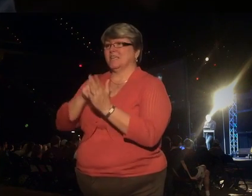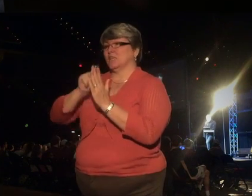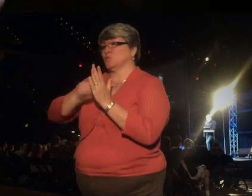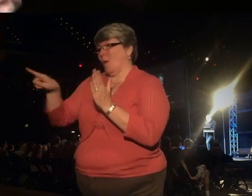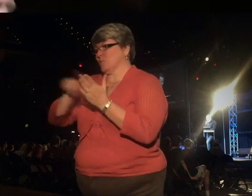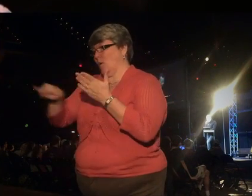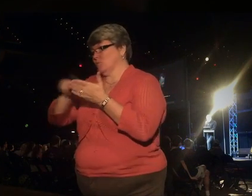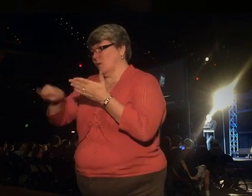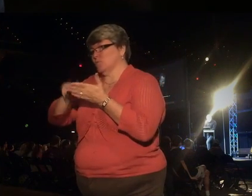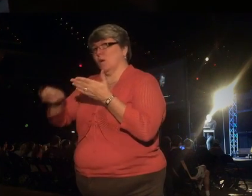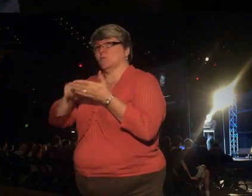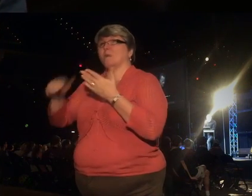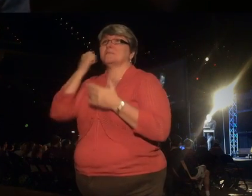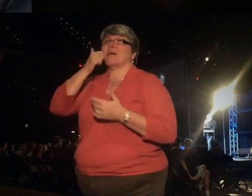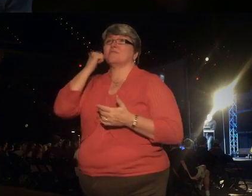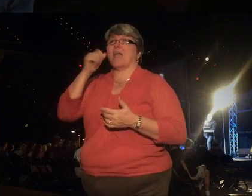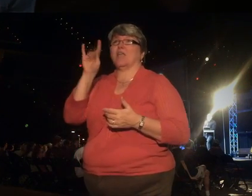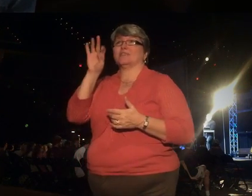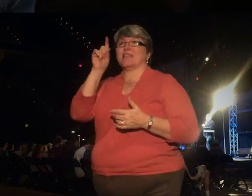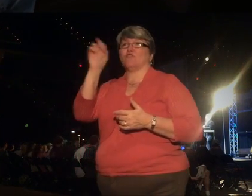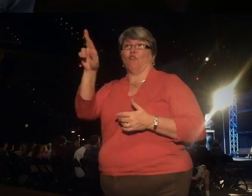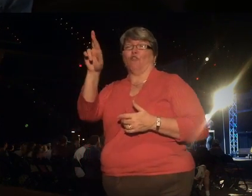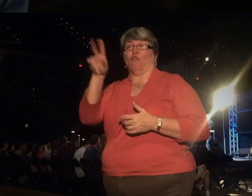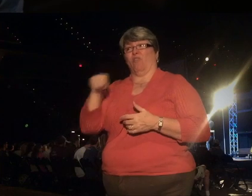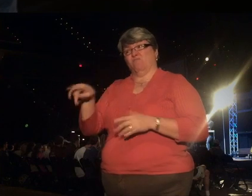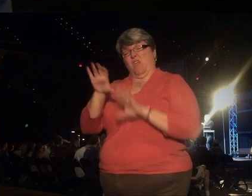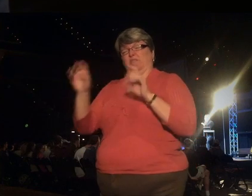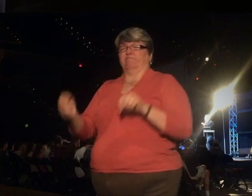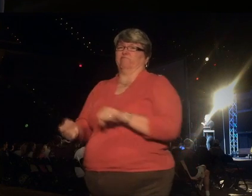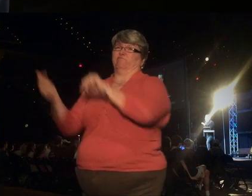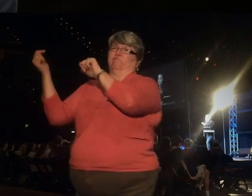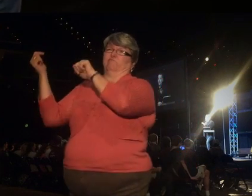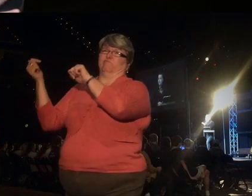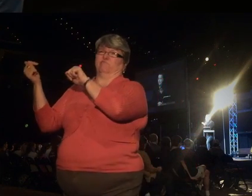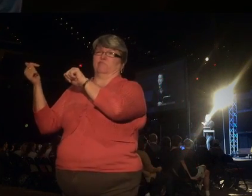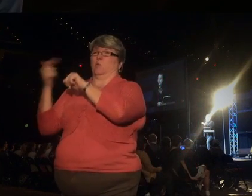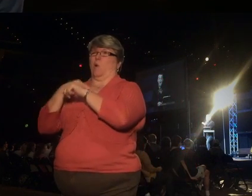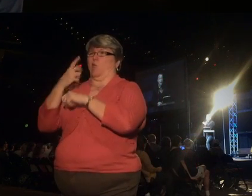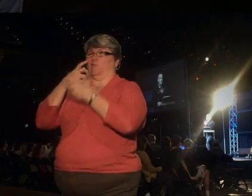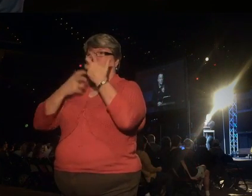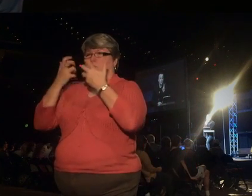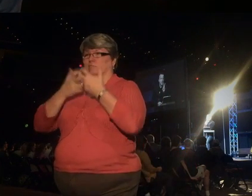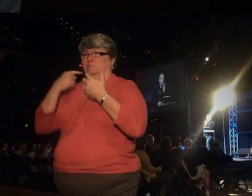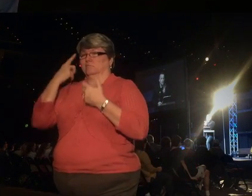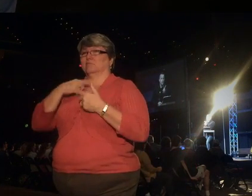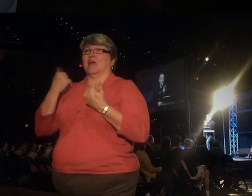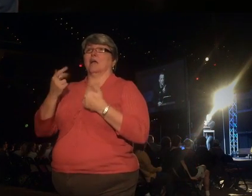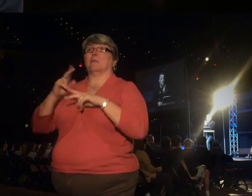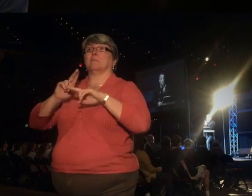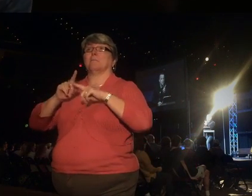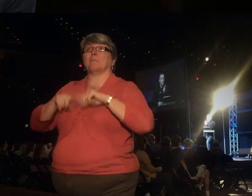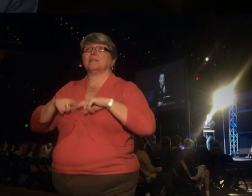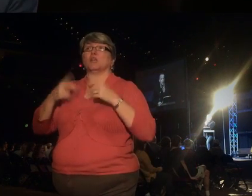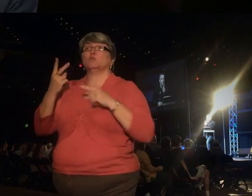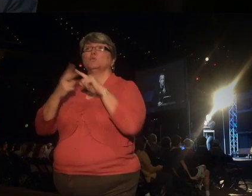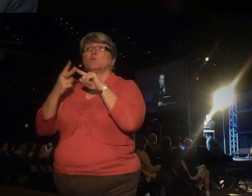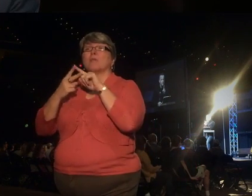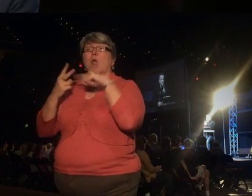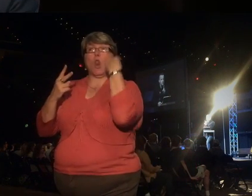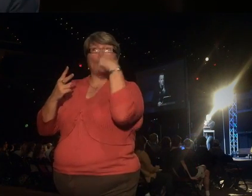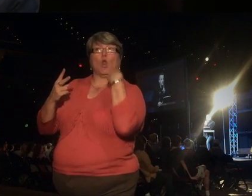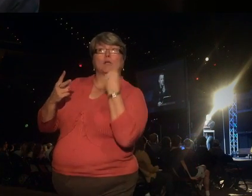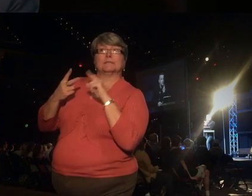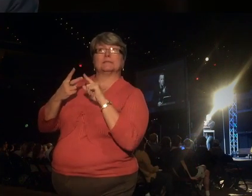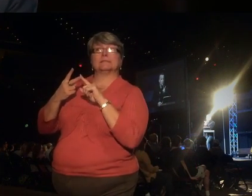day on Tinder. They've done away with all that. Now it's just based on 2 things: